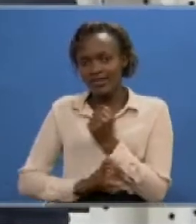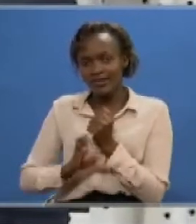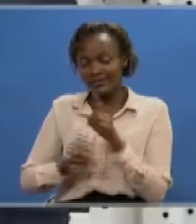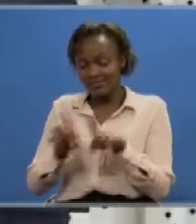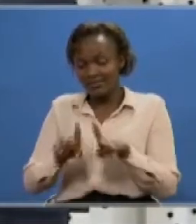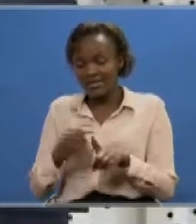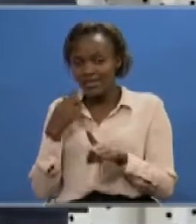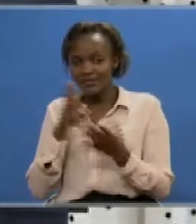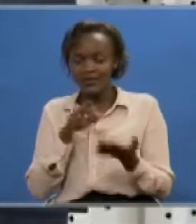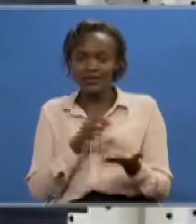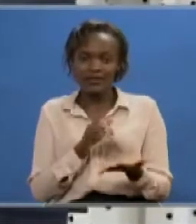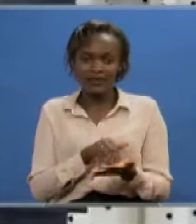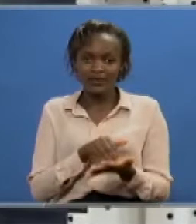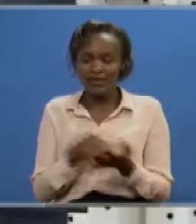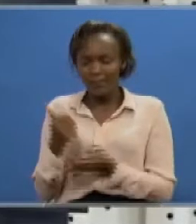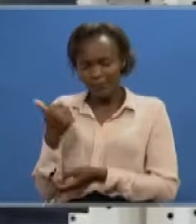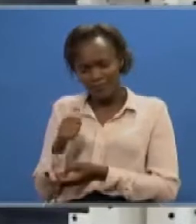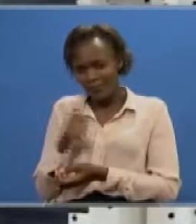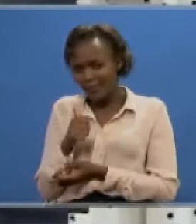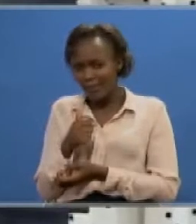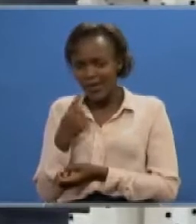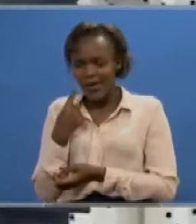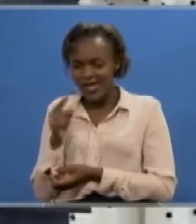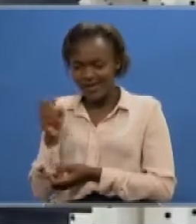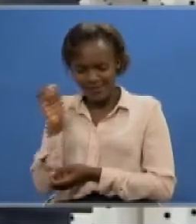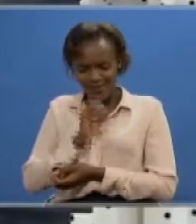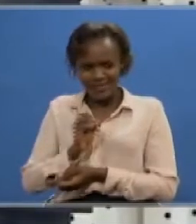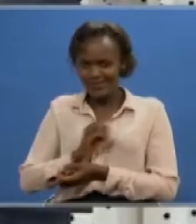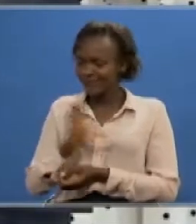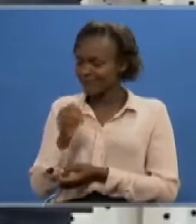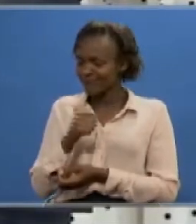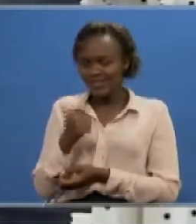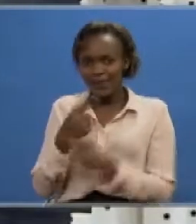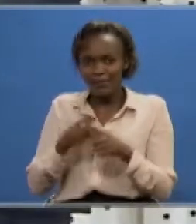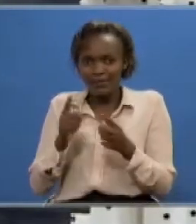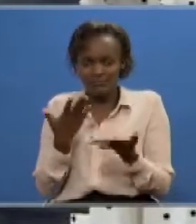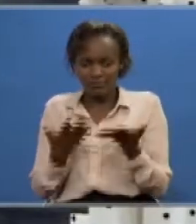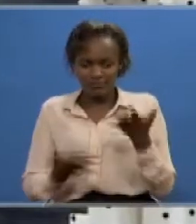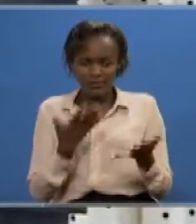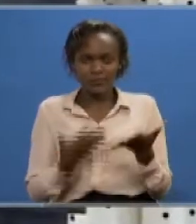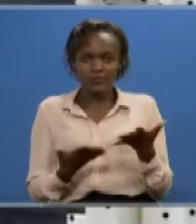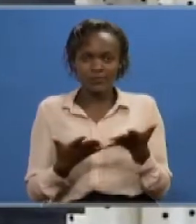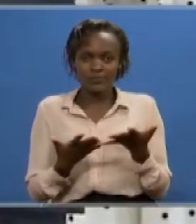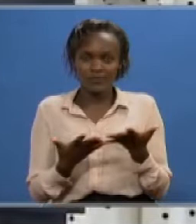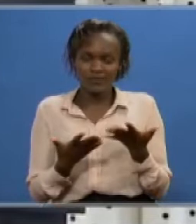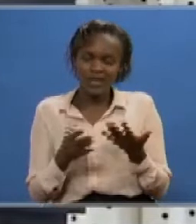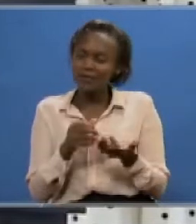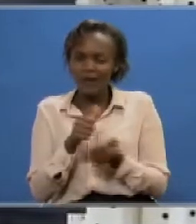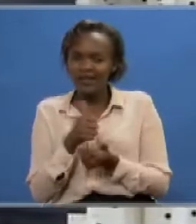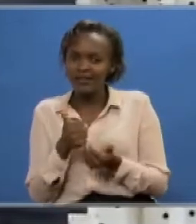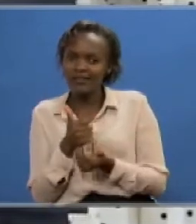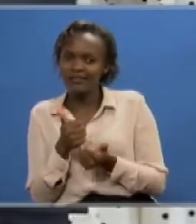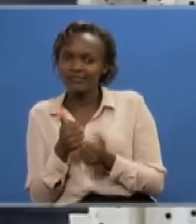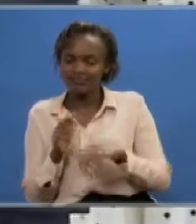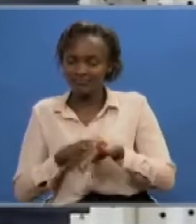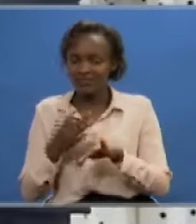again, we have not yet met 100%, but we have met a reasonable